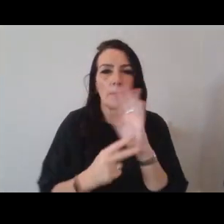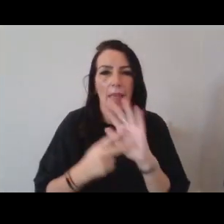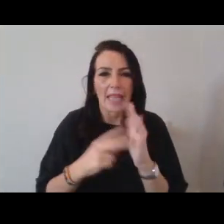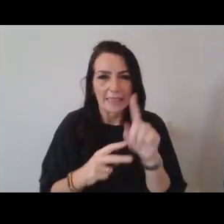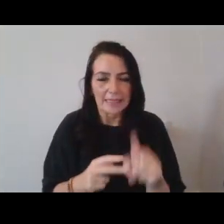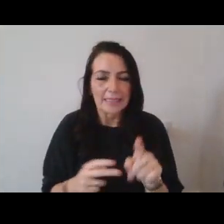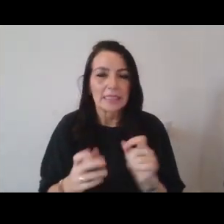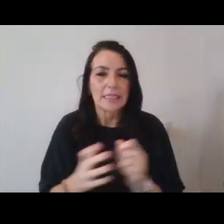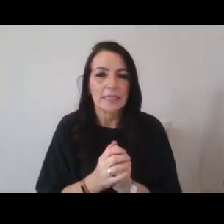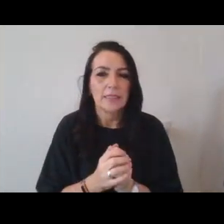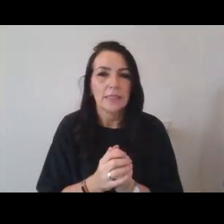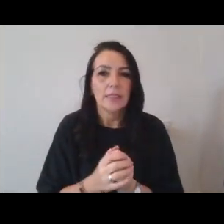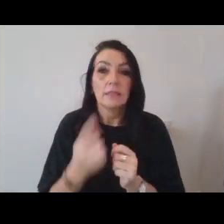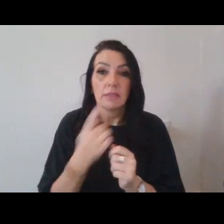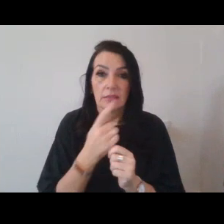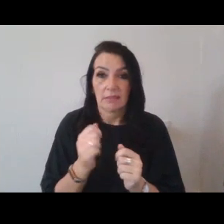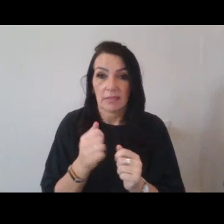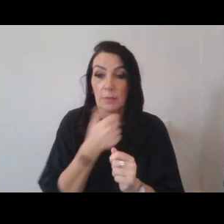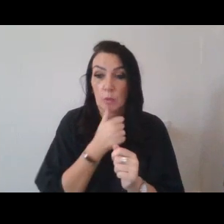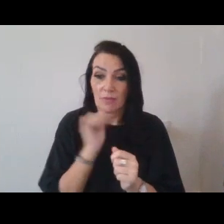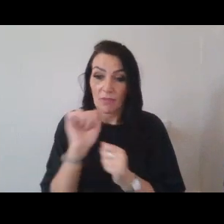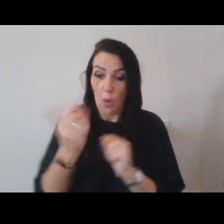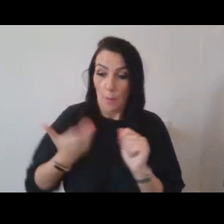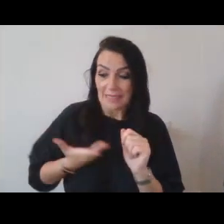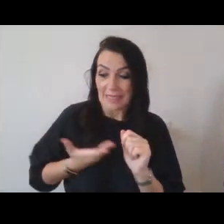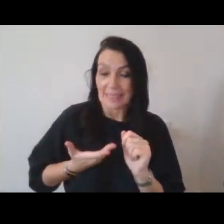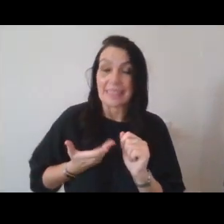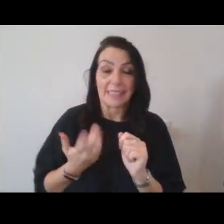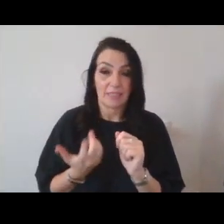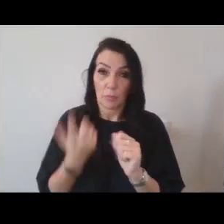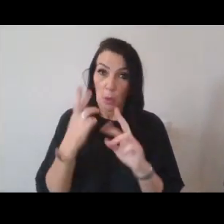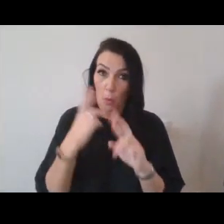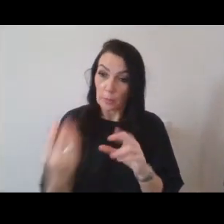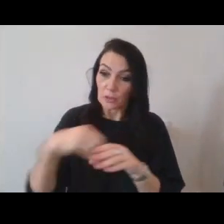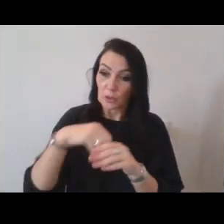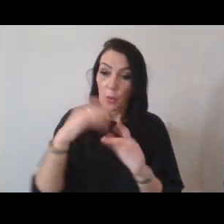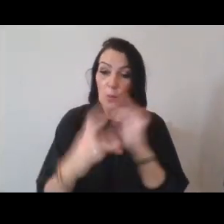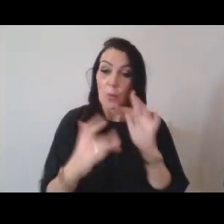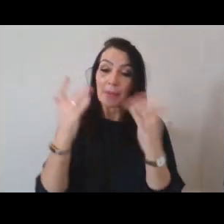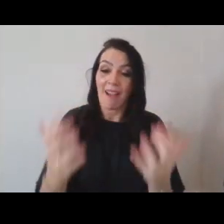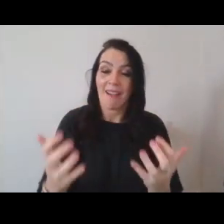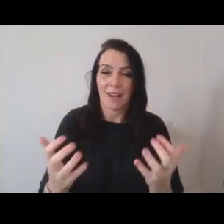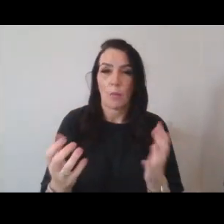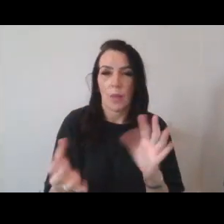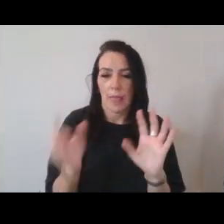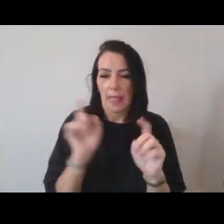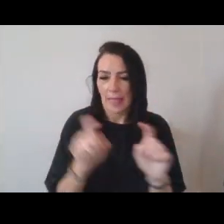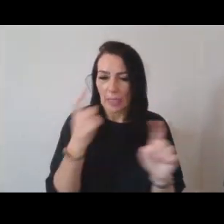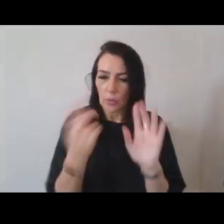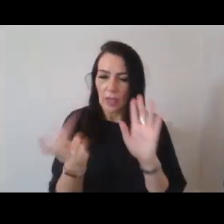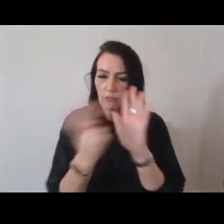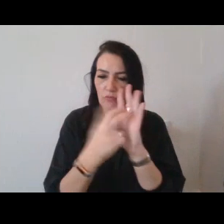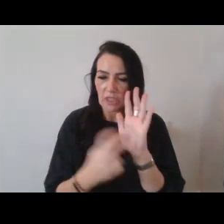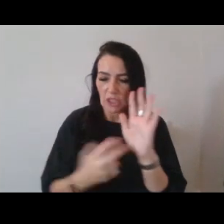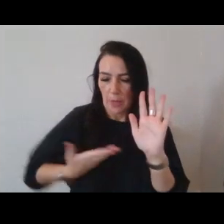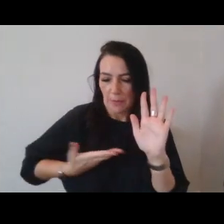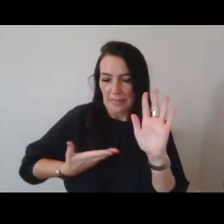useful tool to your business. We hope to see you there, and we'll shortly post a link to register in the